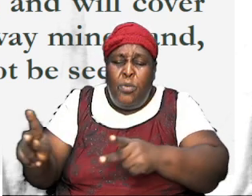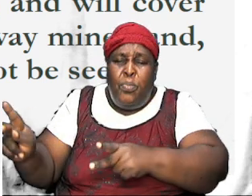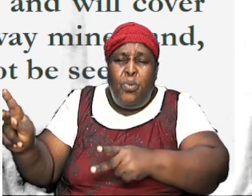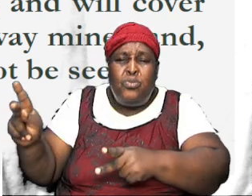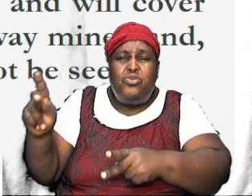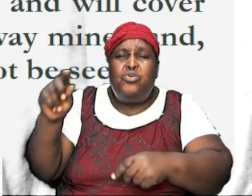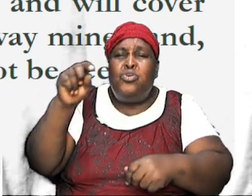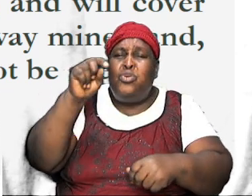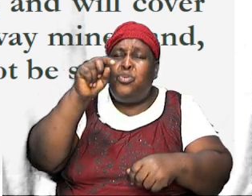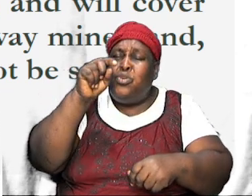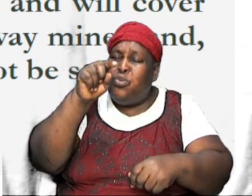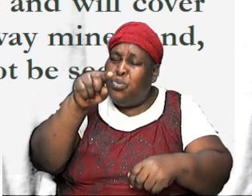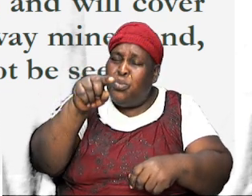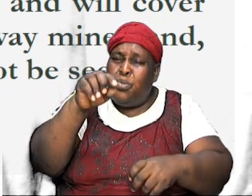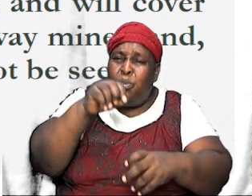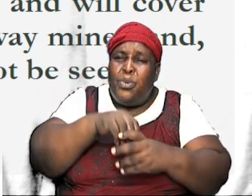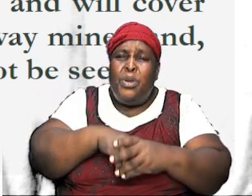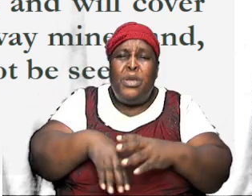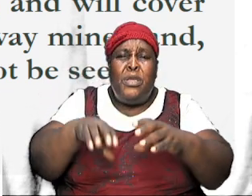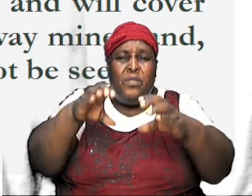the cleft of the rock,